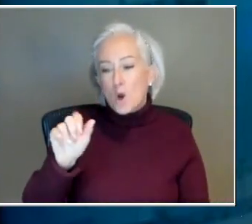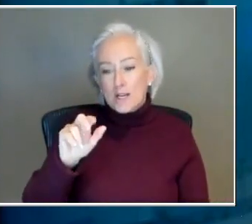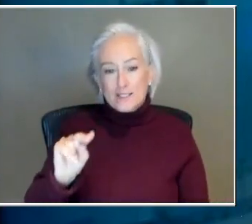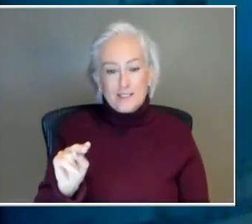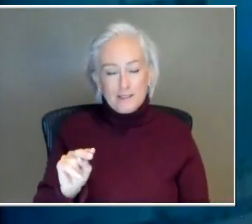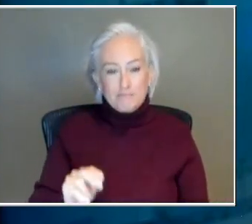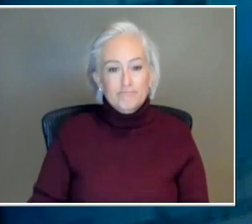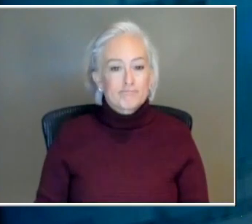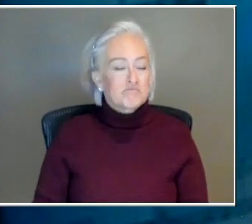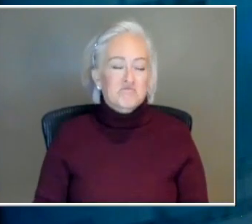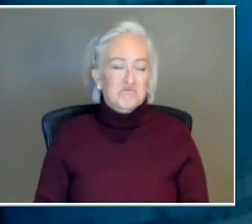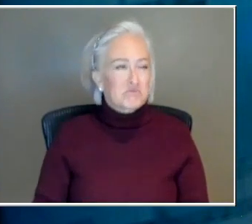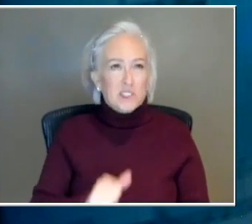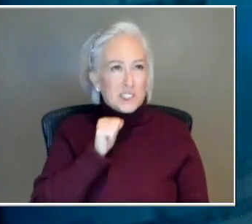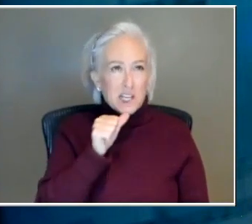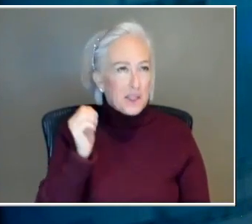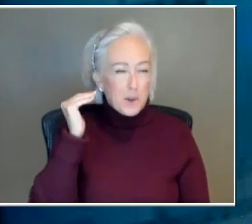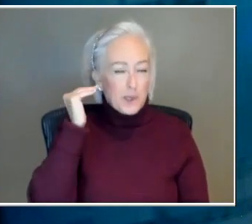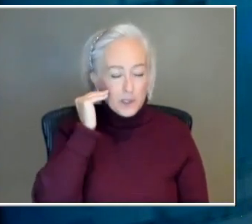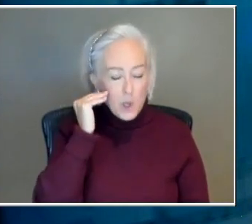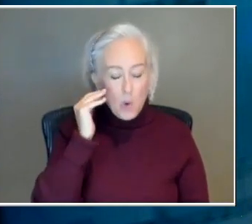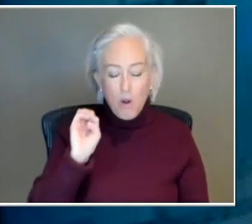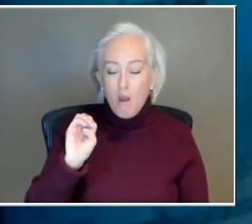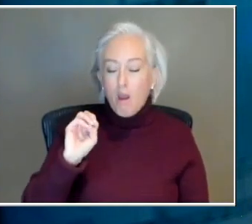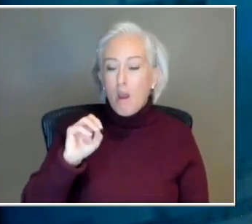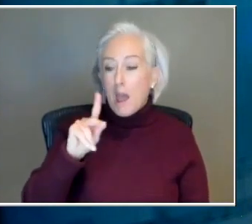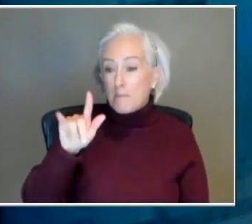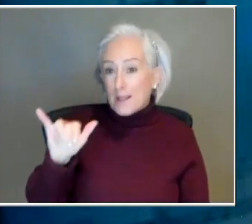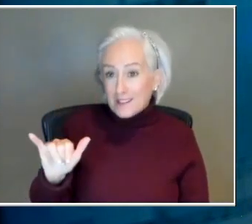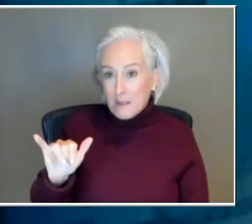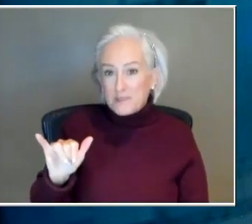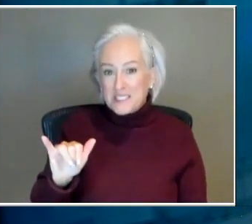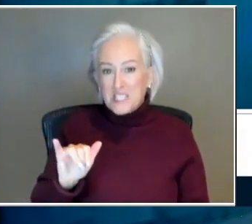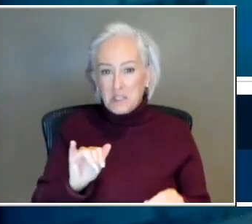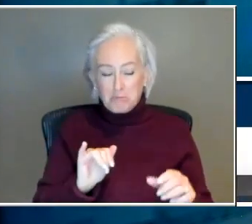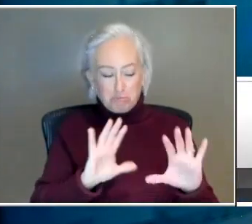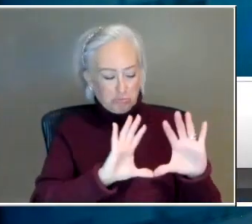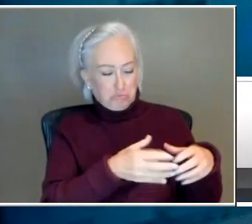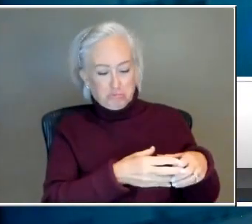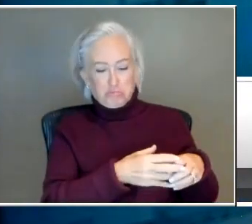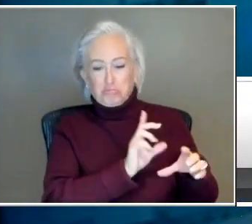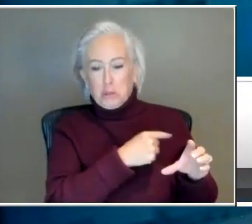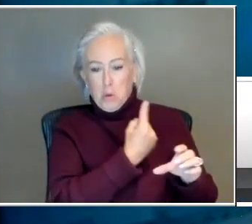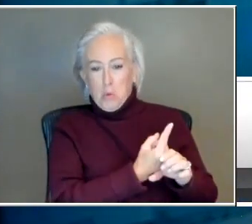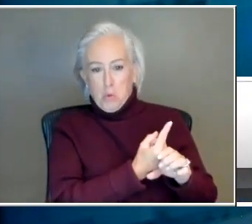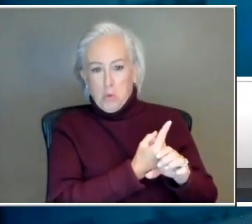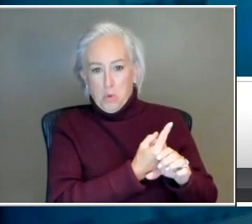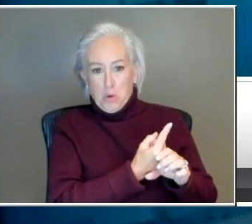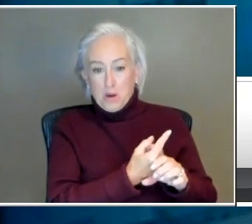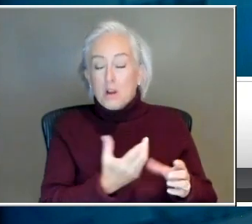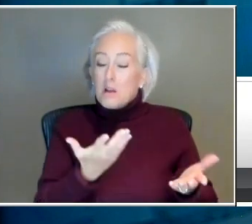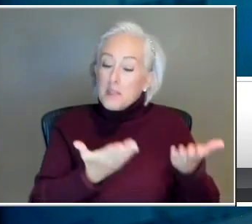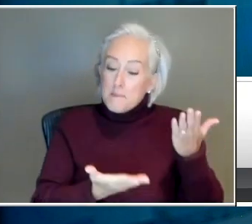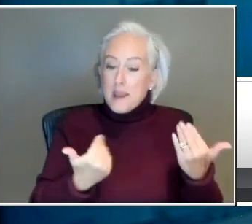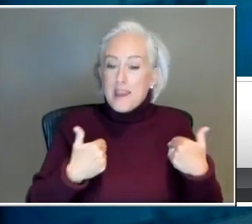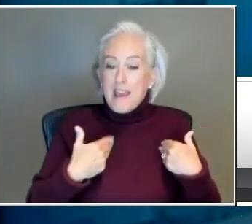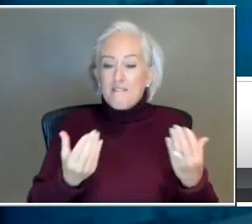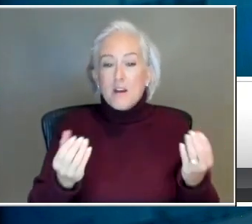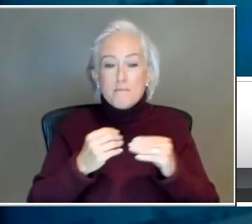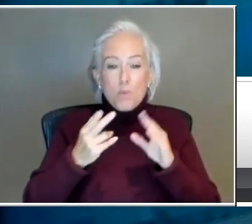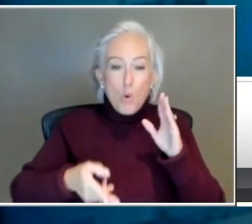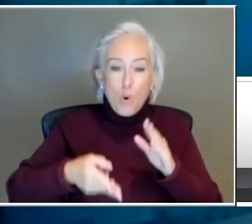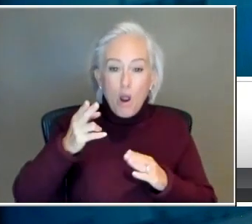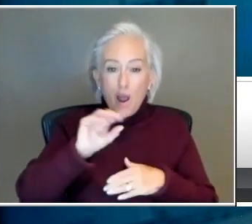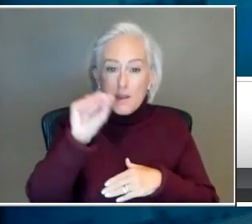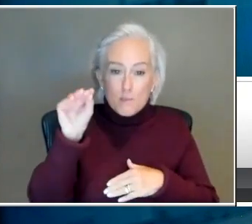Epilepsy is kind of contained in itself. It does have other kind of long-term manifestations. They have higher rates of depression and anxiety, for instance, and things